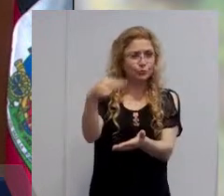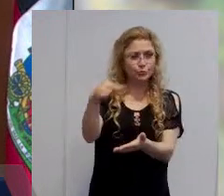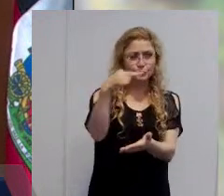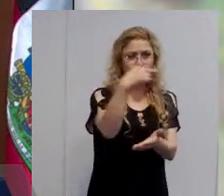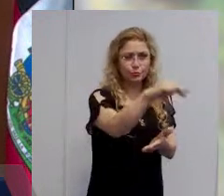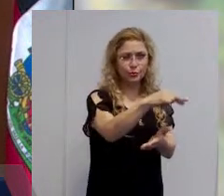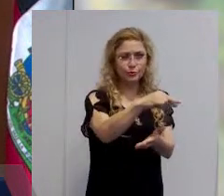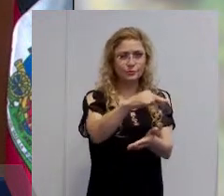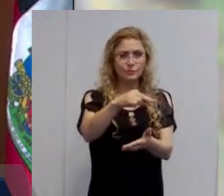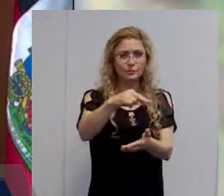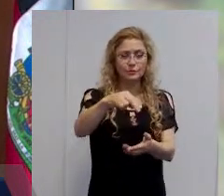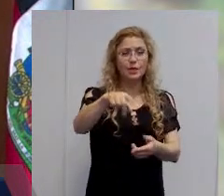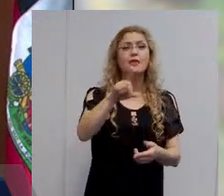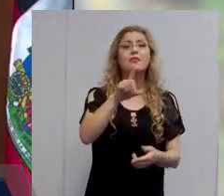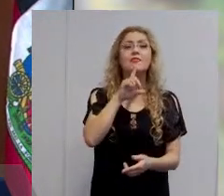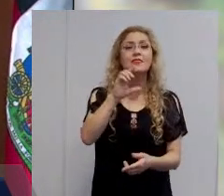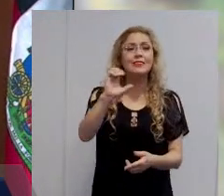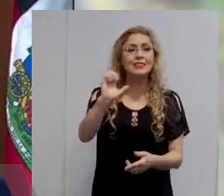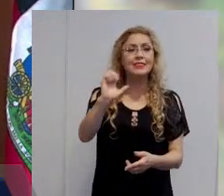call the